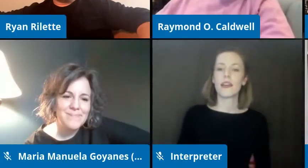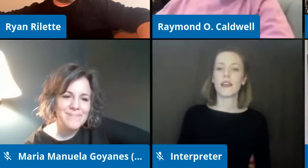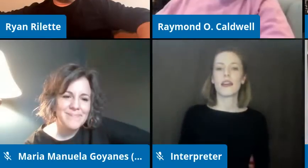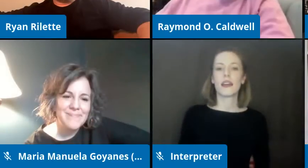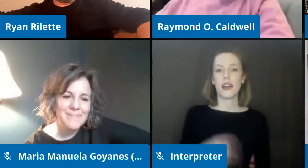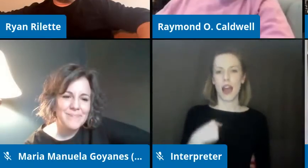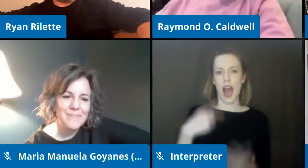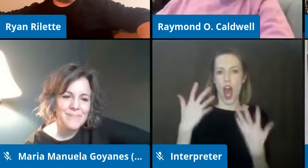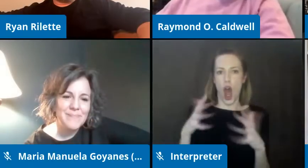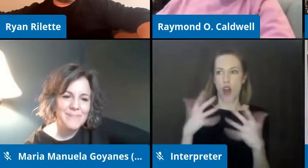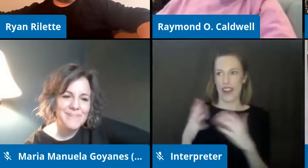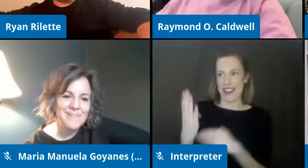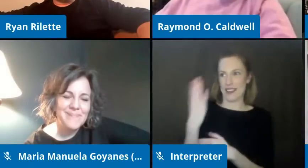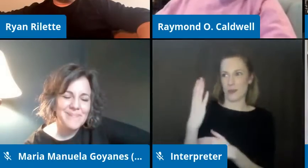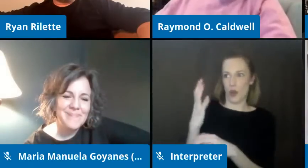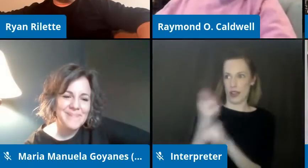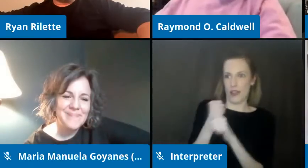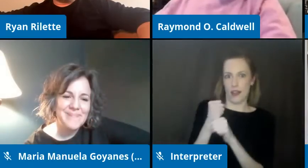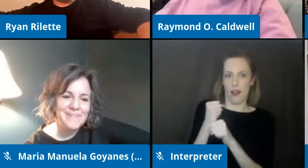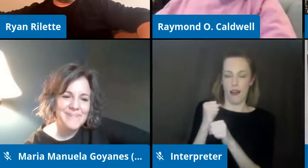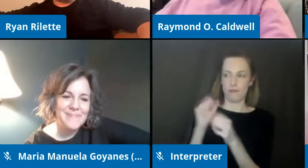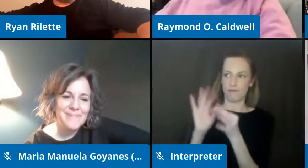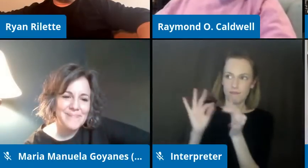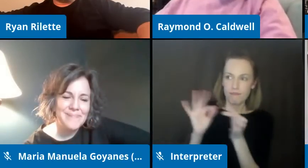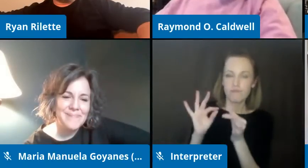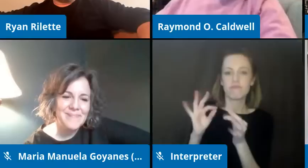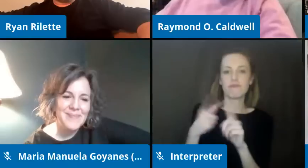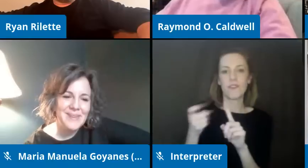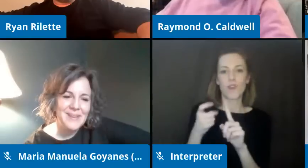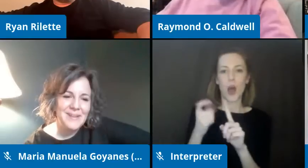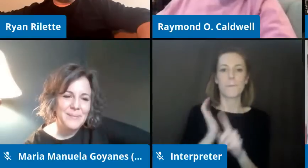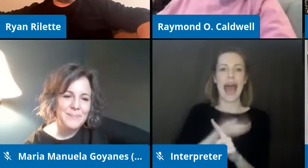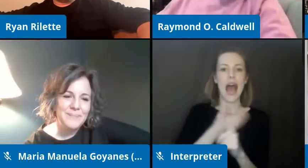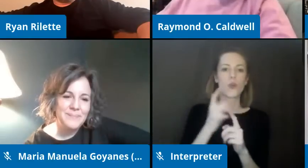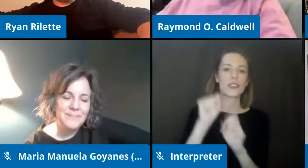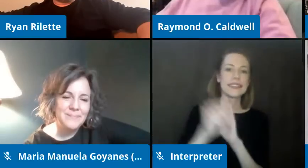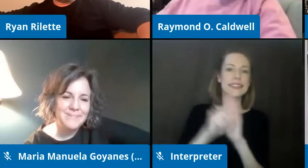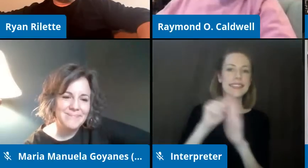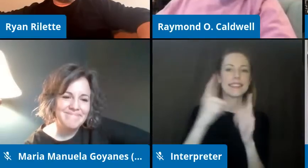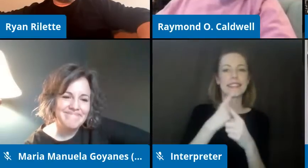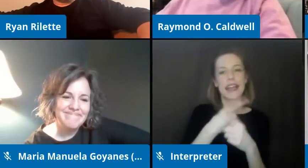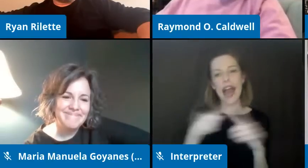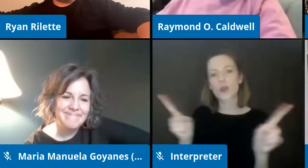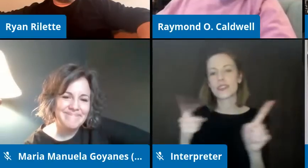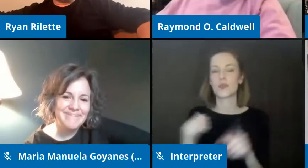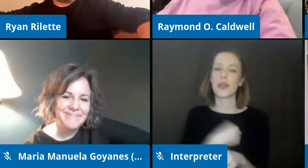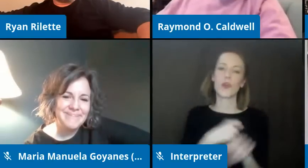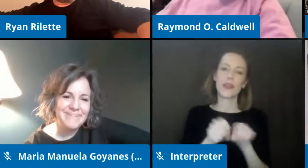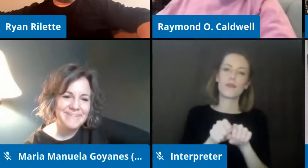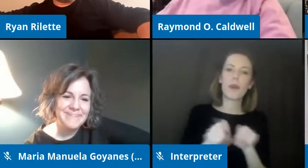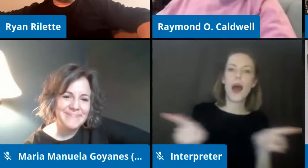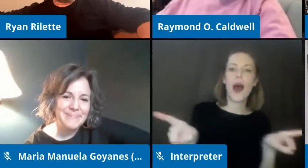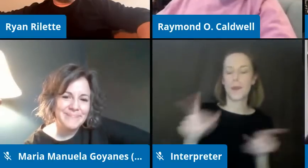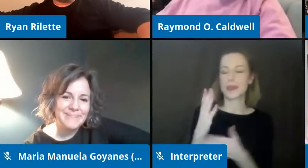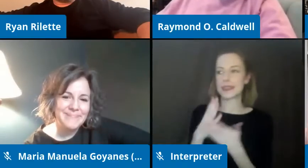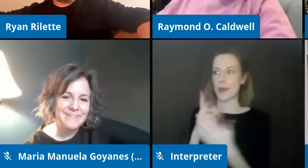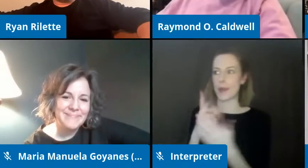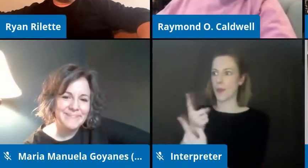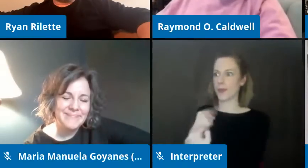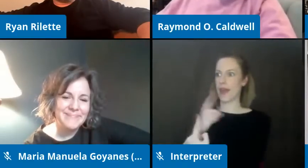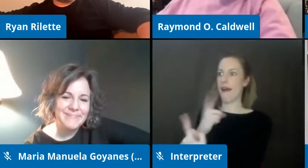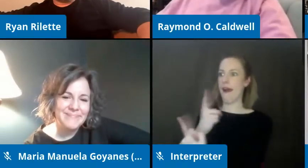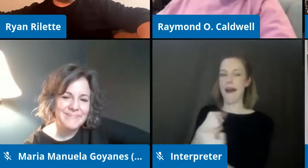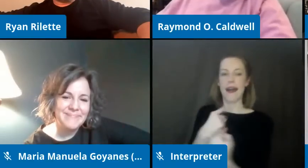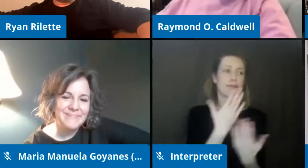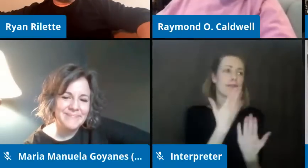announcement this morning, a couple of emails saying, yay, thank you for doing all that adventurous work. And a couple of people saying, at this